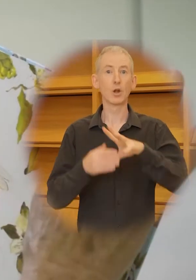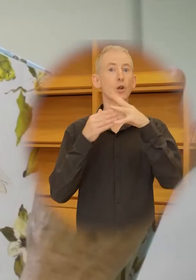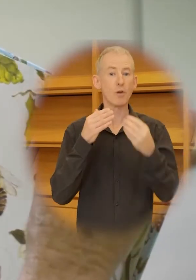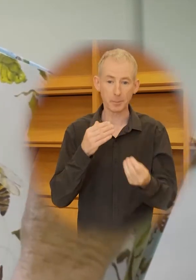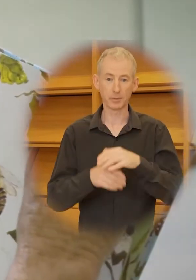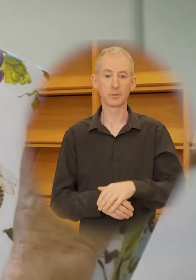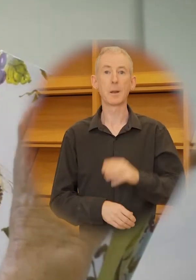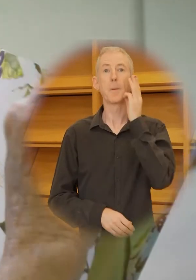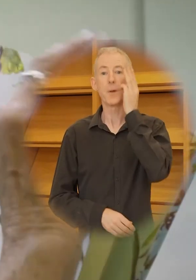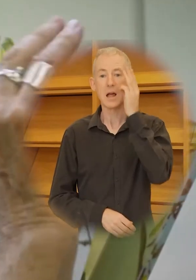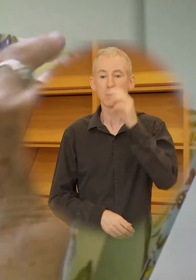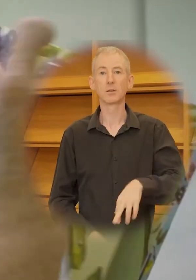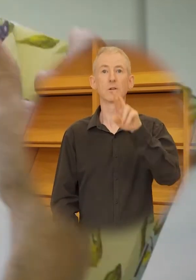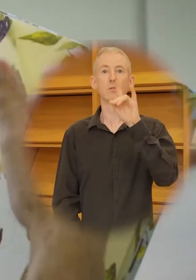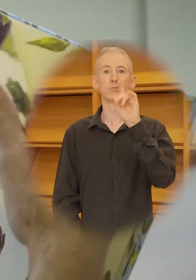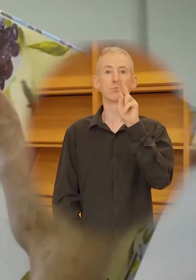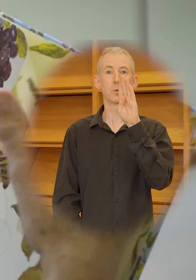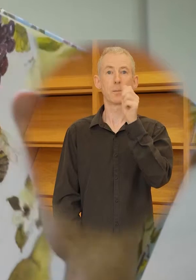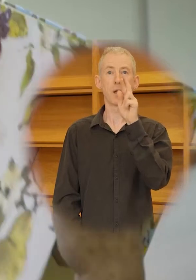cherries.